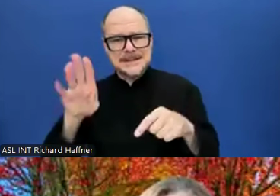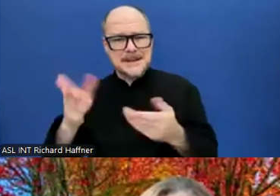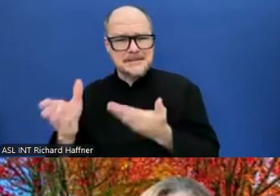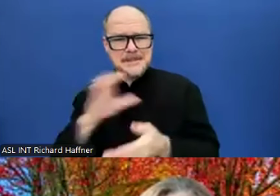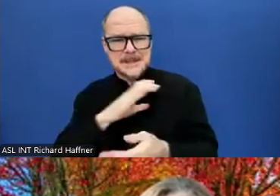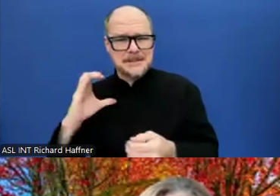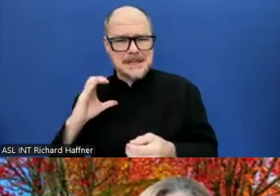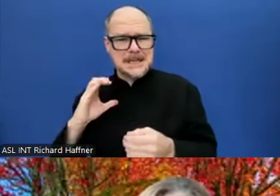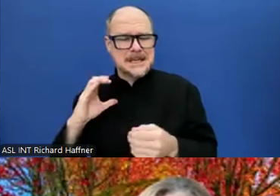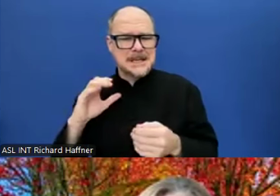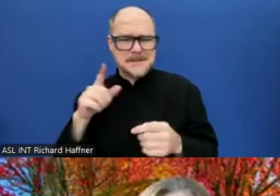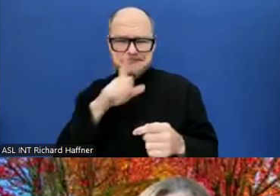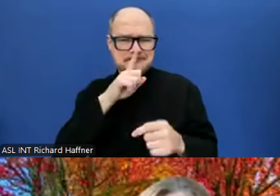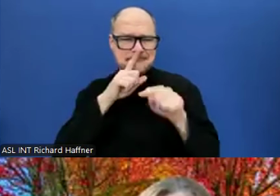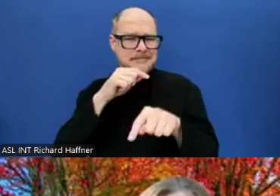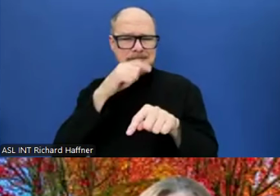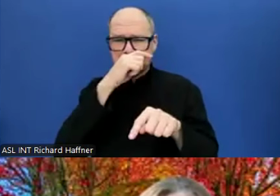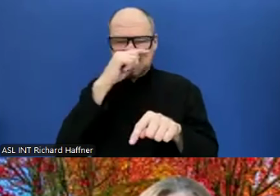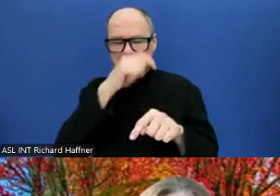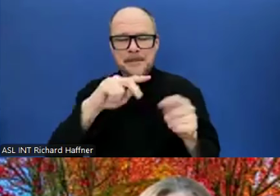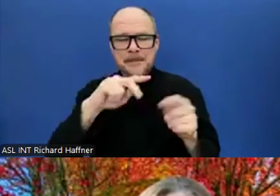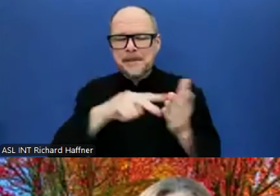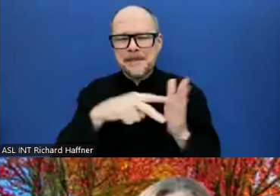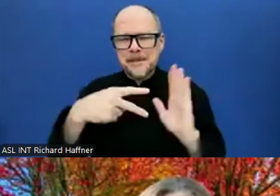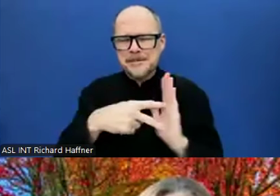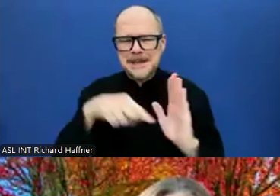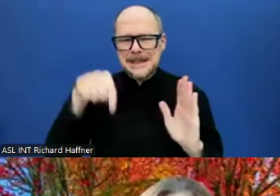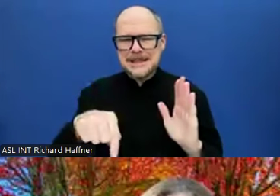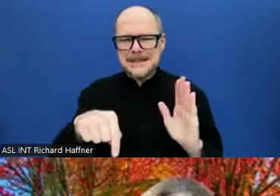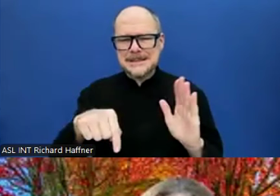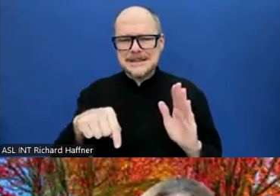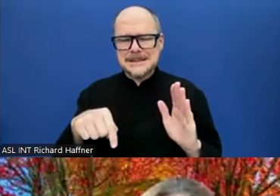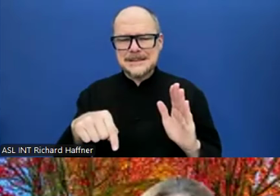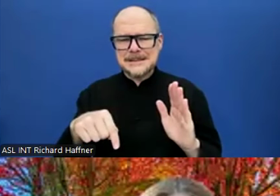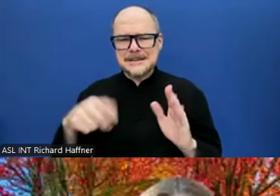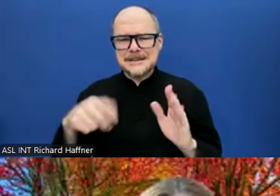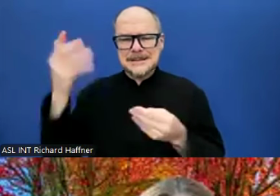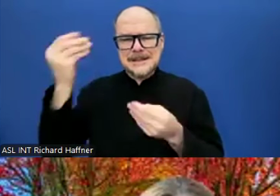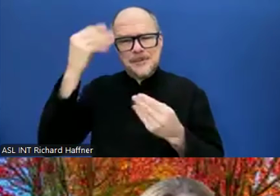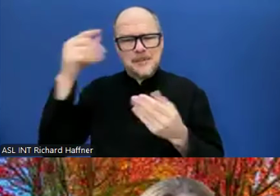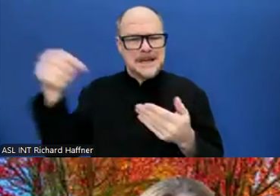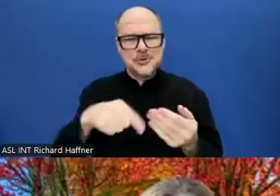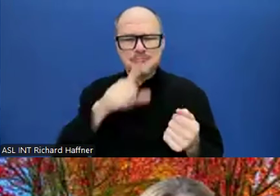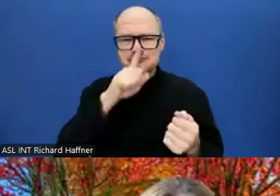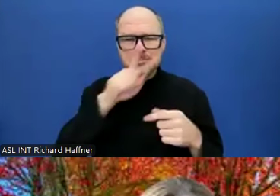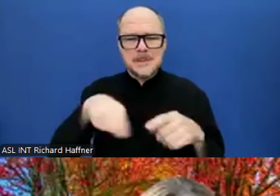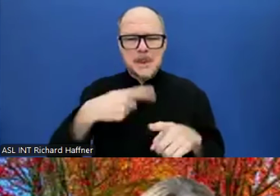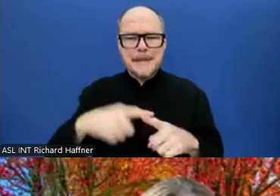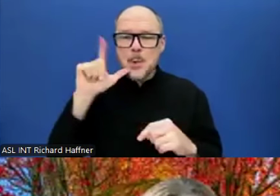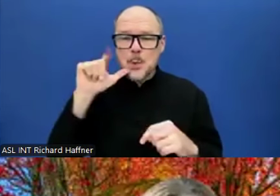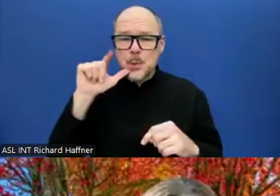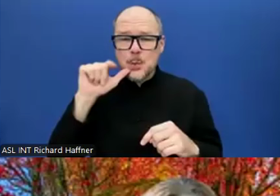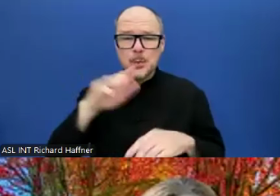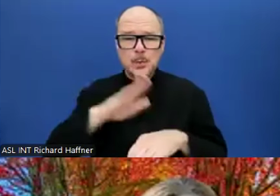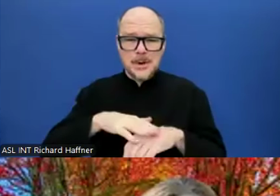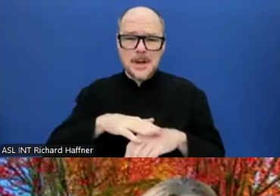say, this excerpt, I think, is silent on the question of who is on a sub body.